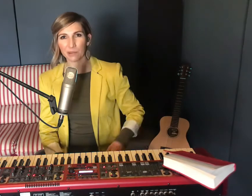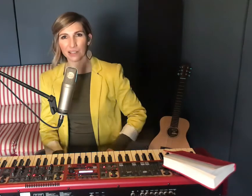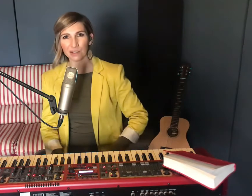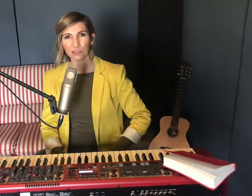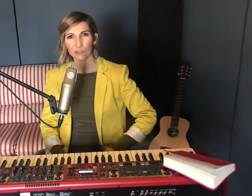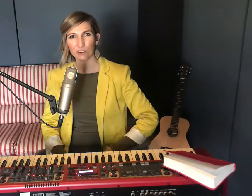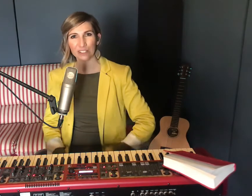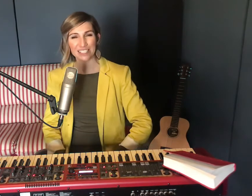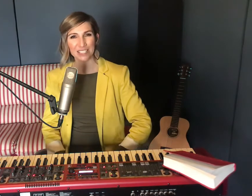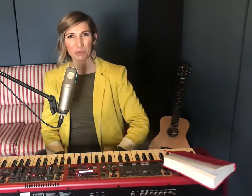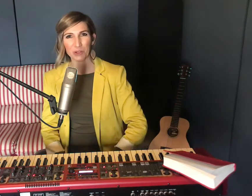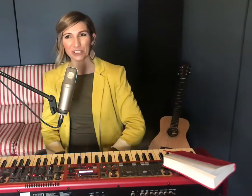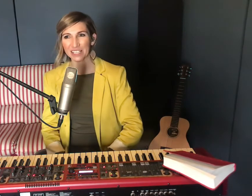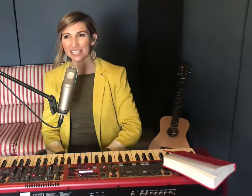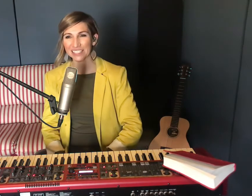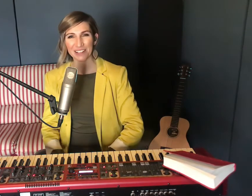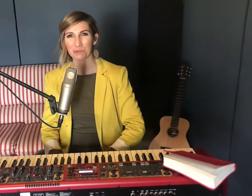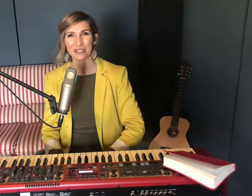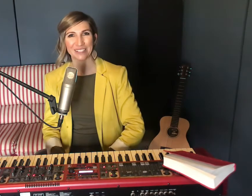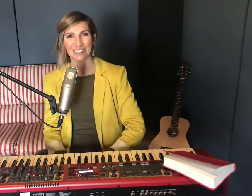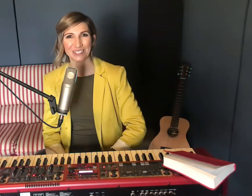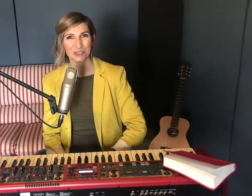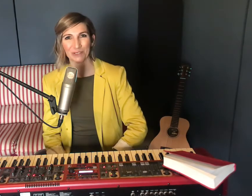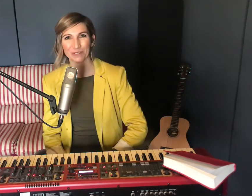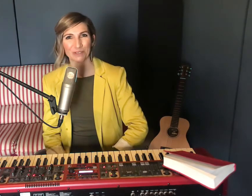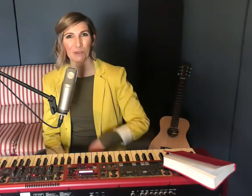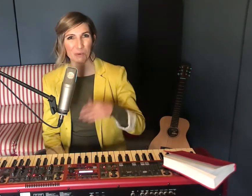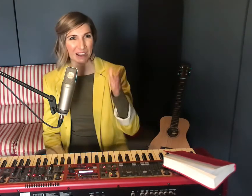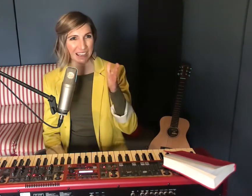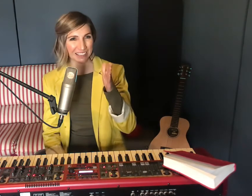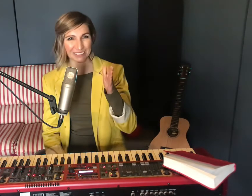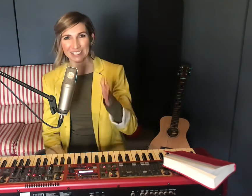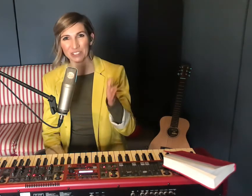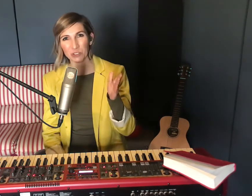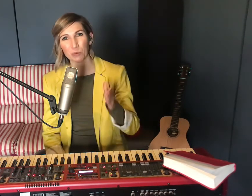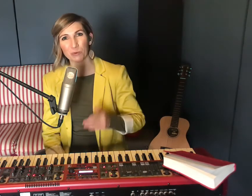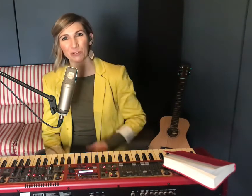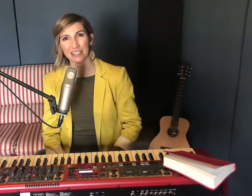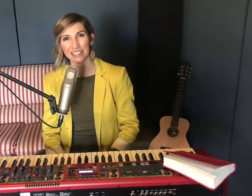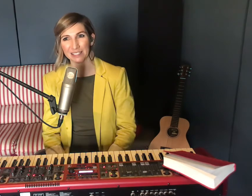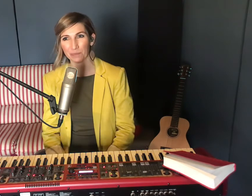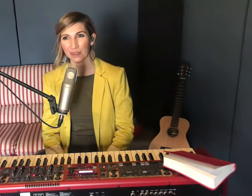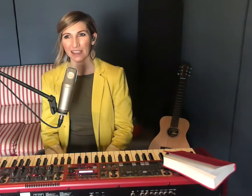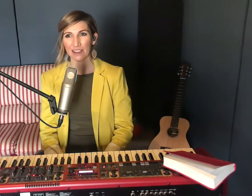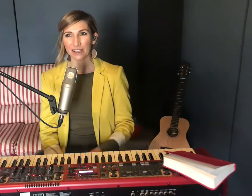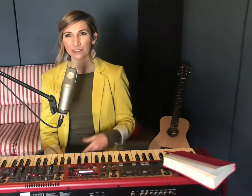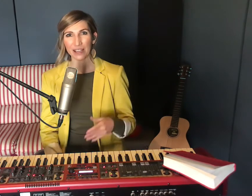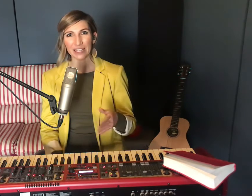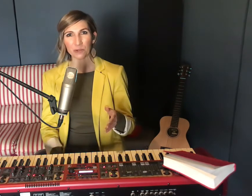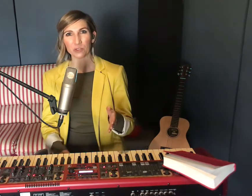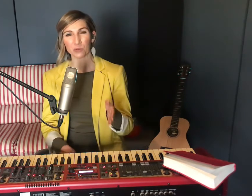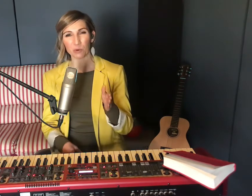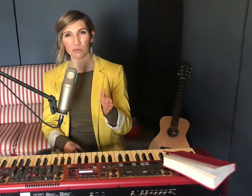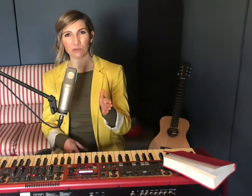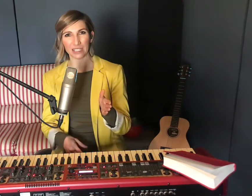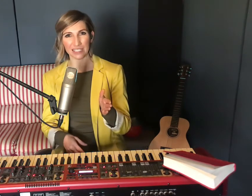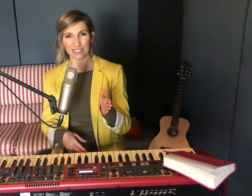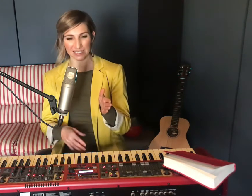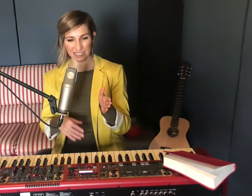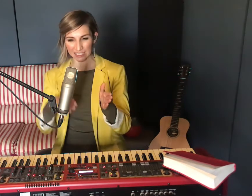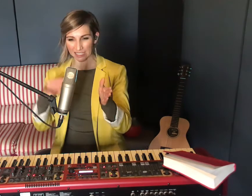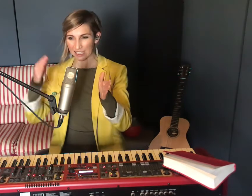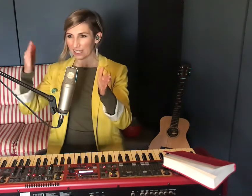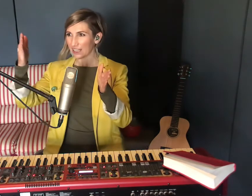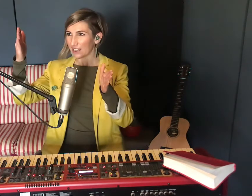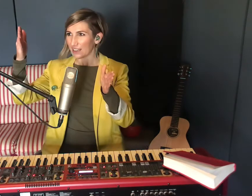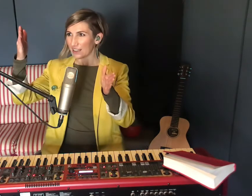Hierdie aanbidding waarvan Jesus praat, is net moontlik as ons vir hom kyk, as ons op hom fokus. Want wanneer ons op hom fokus,